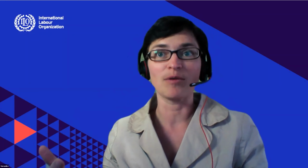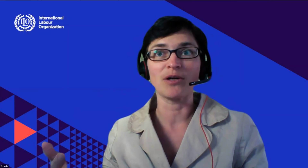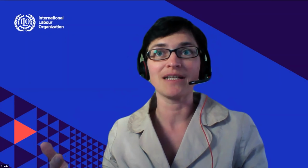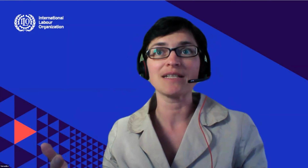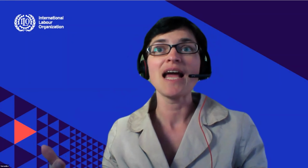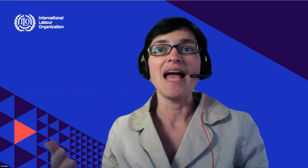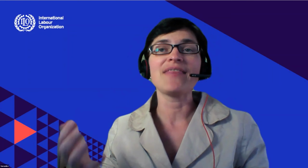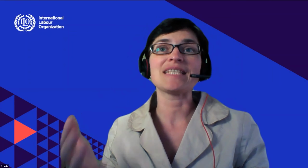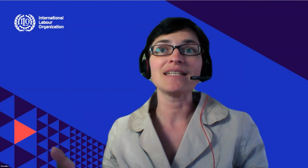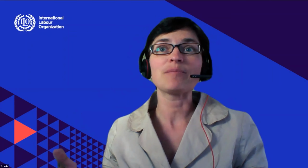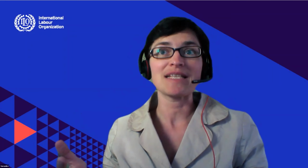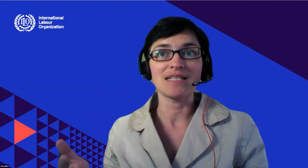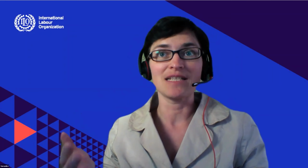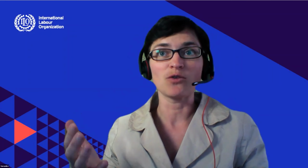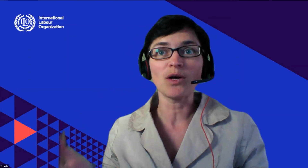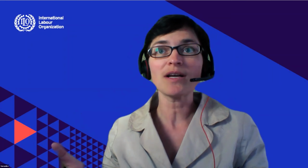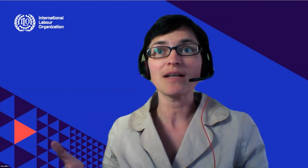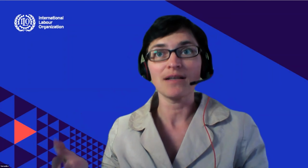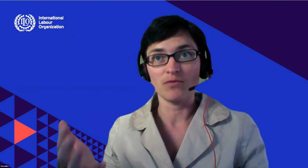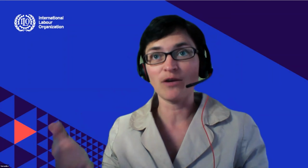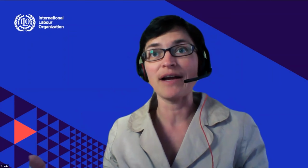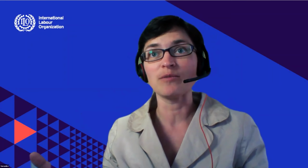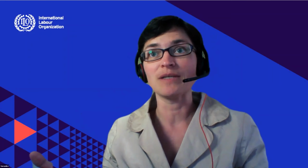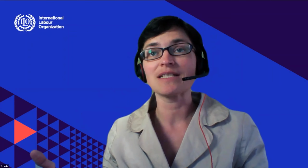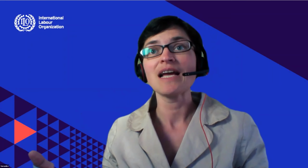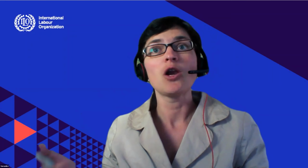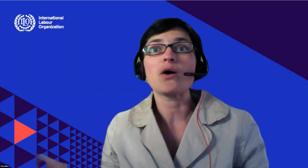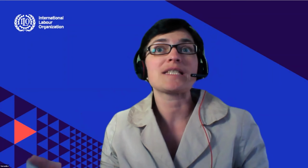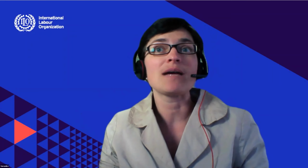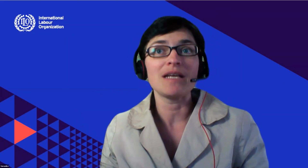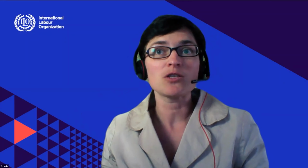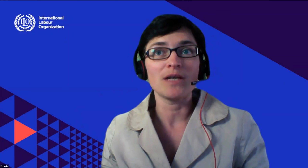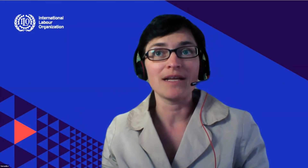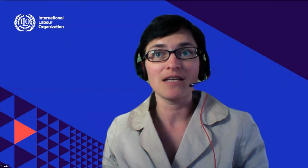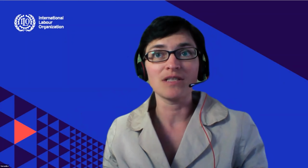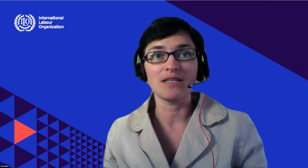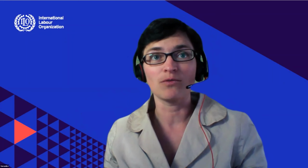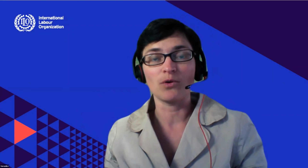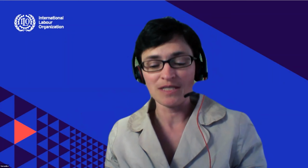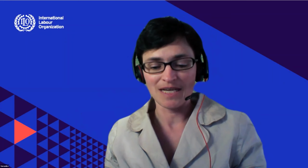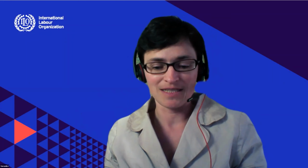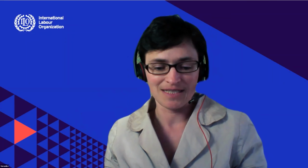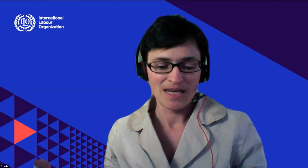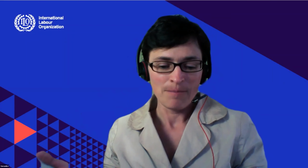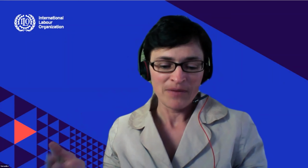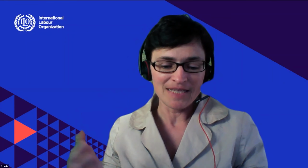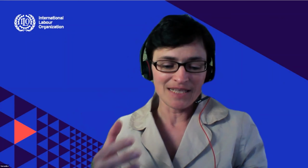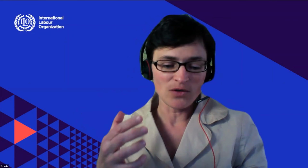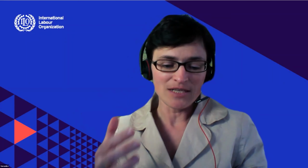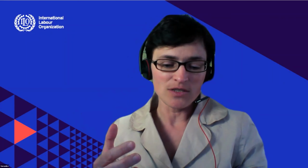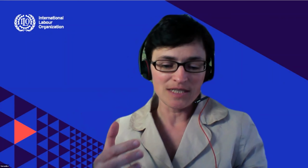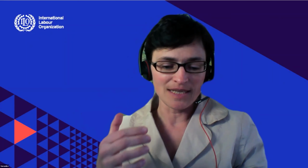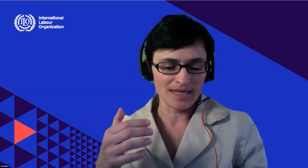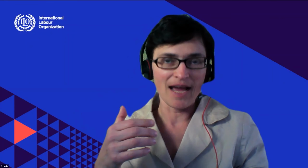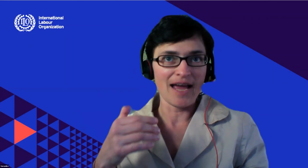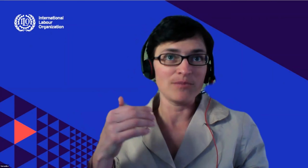in the labor market. And this incapacity to work requirement locks them into inactivity, of course. And it's